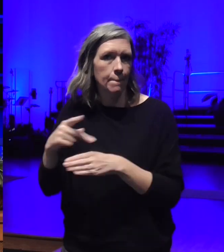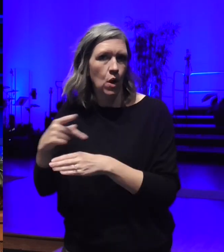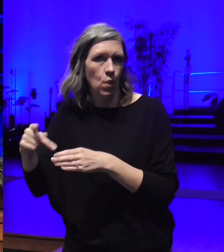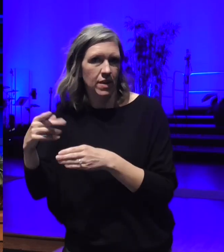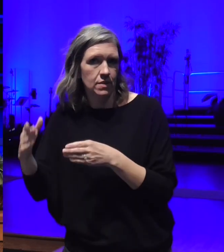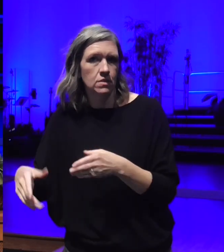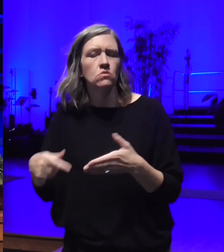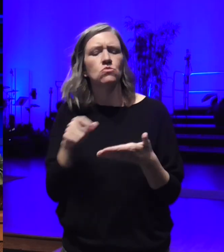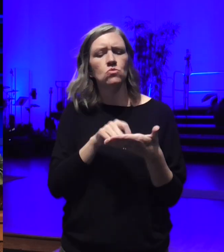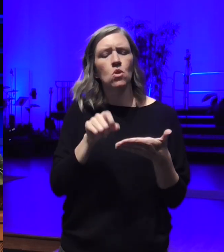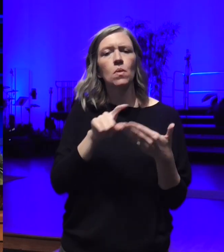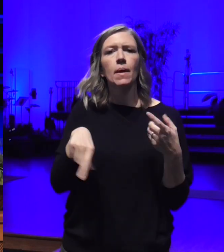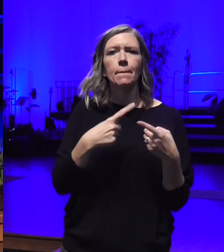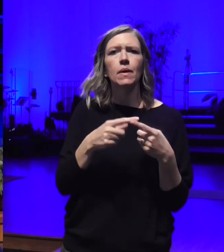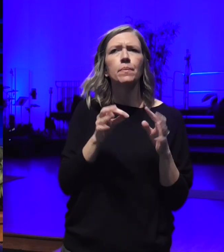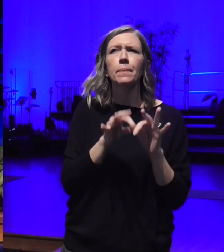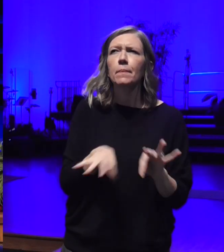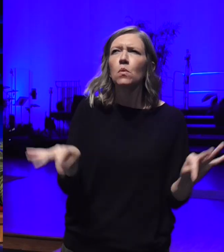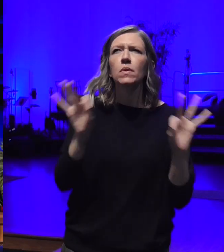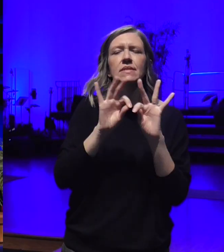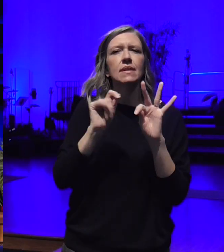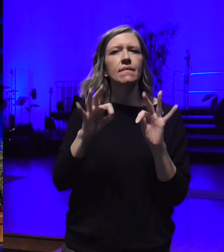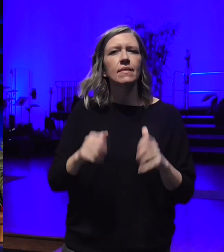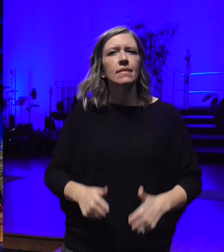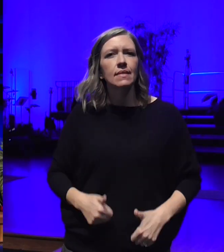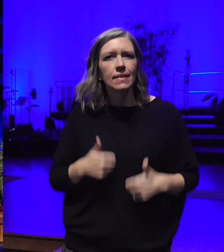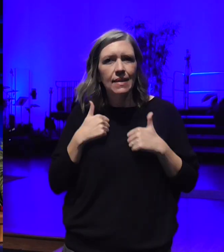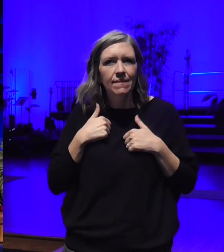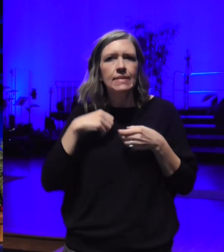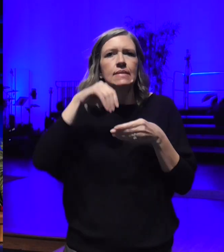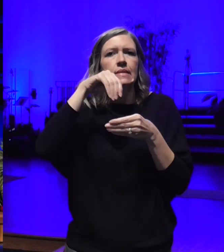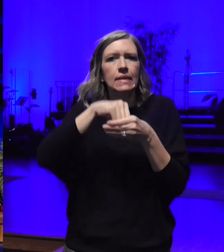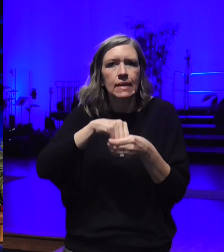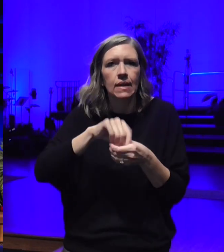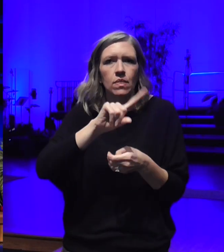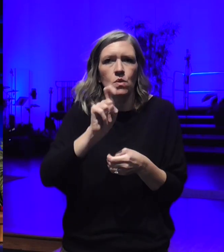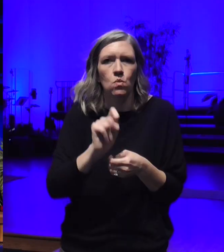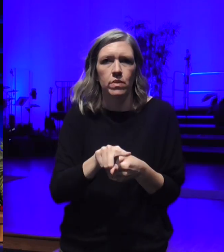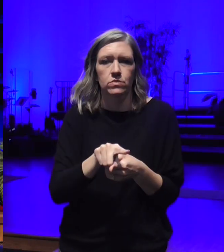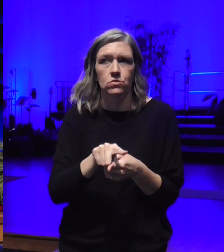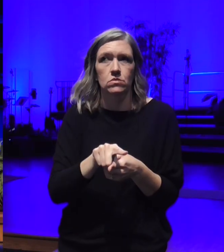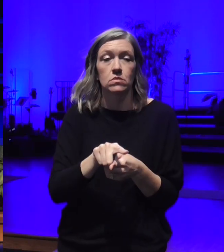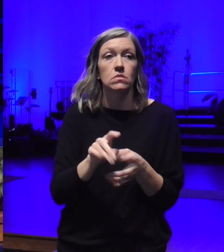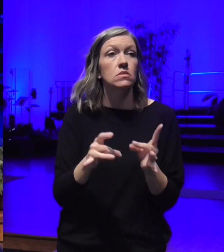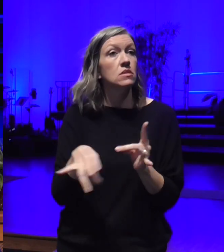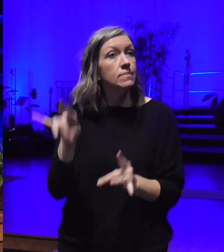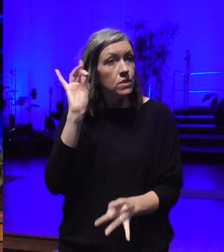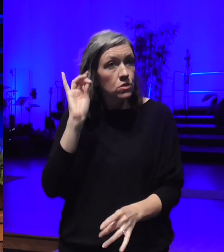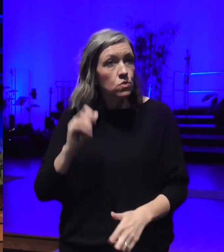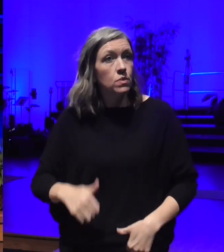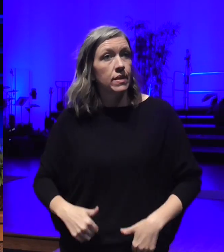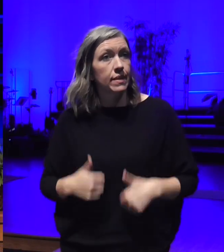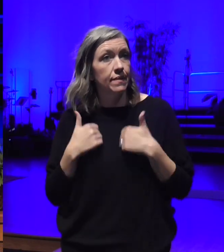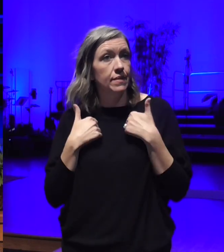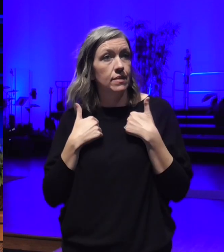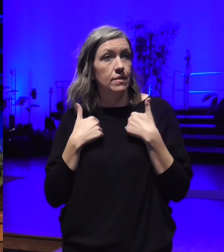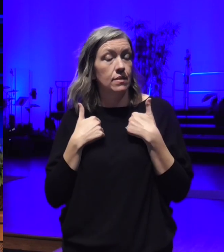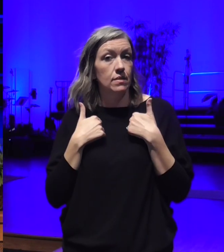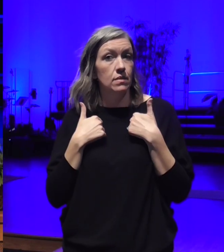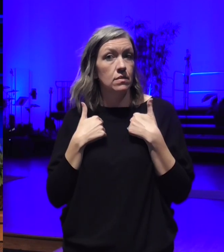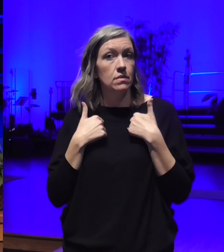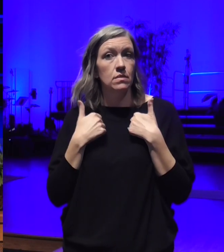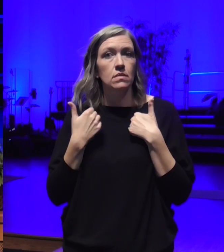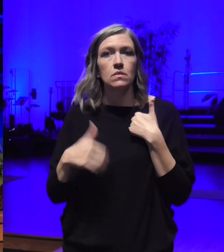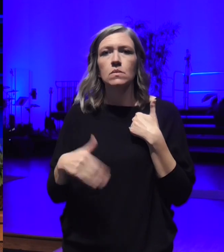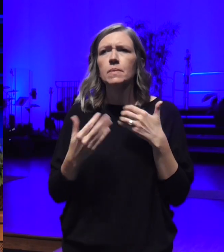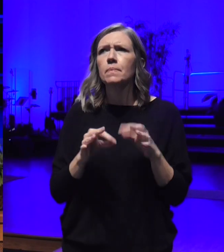of living in the question. That in spiritual living, it is so important